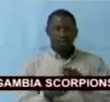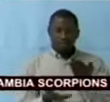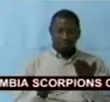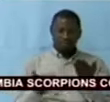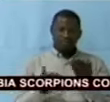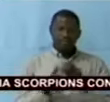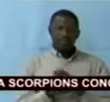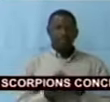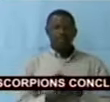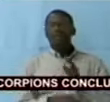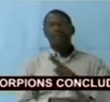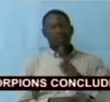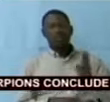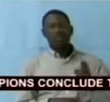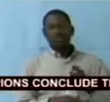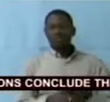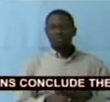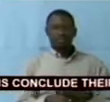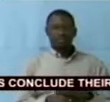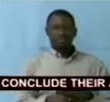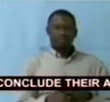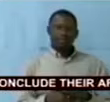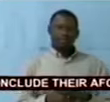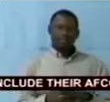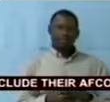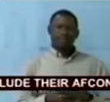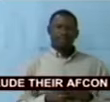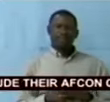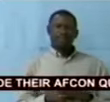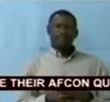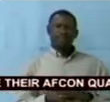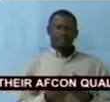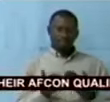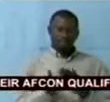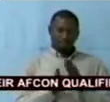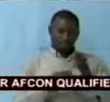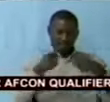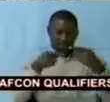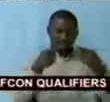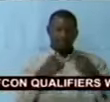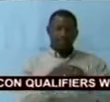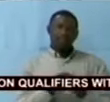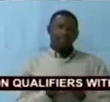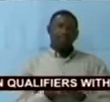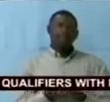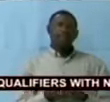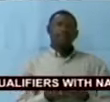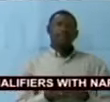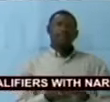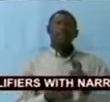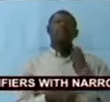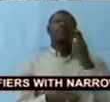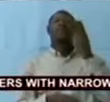No, certainly not. Hani amanda wotode. Proceed. The second time,